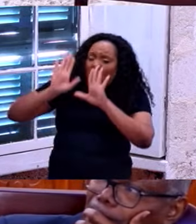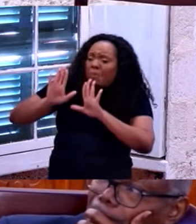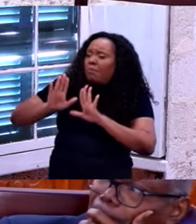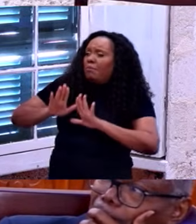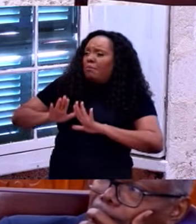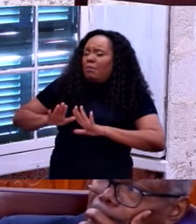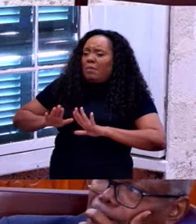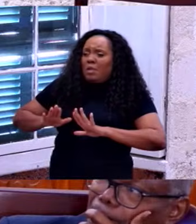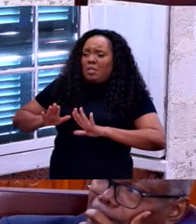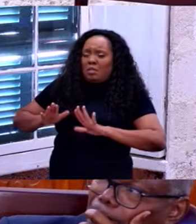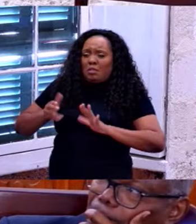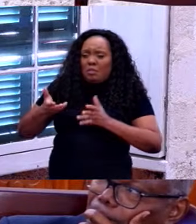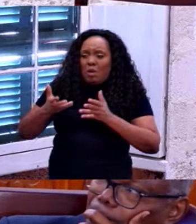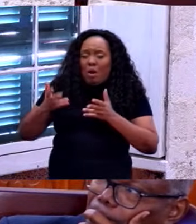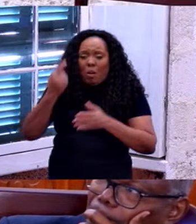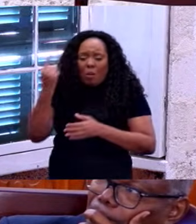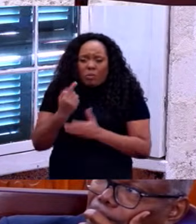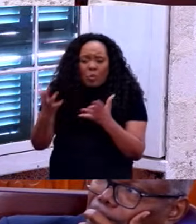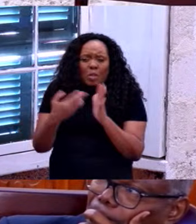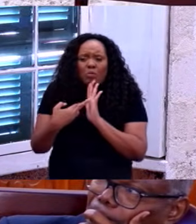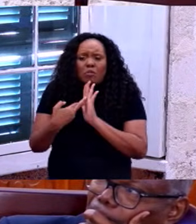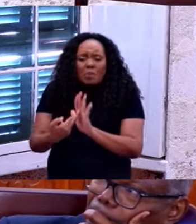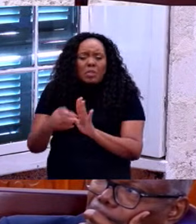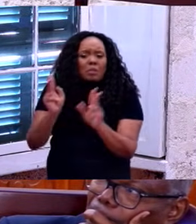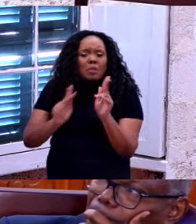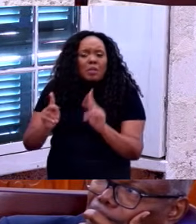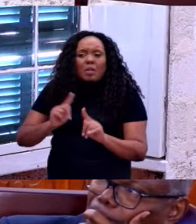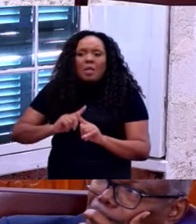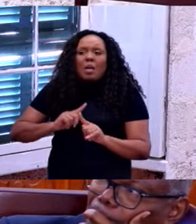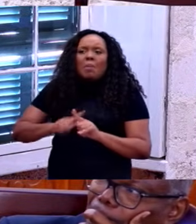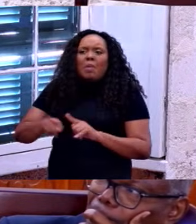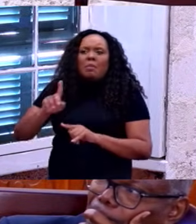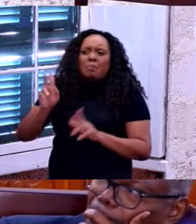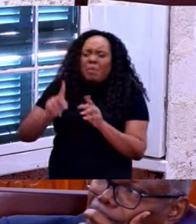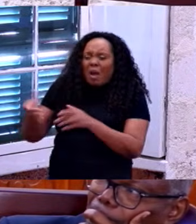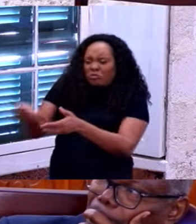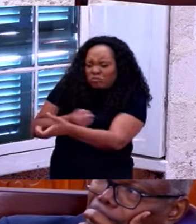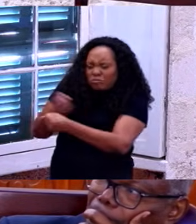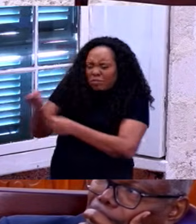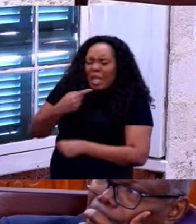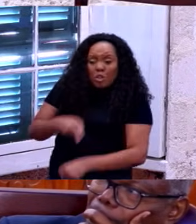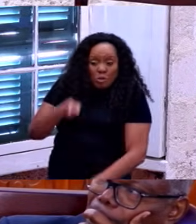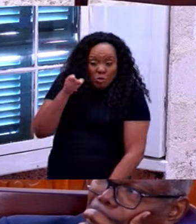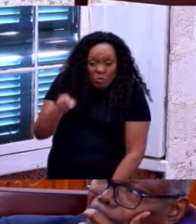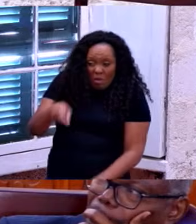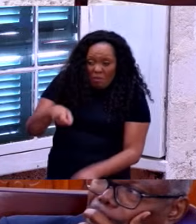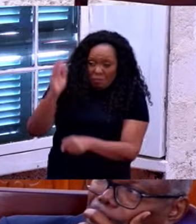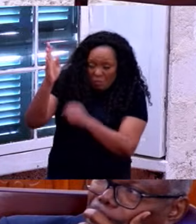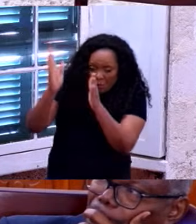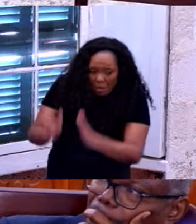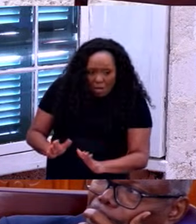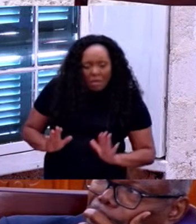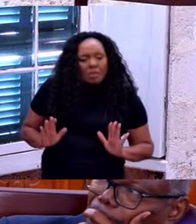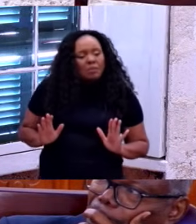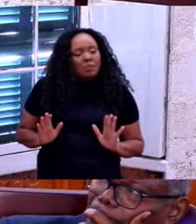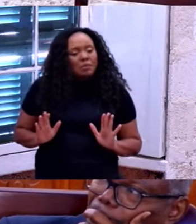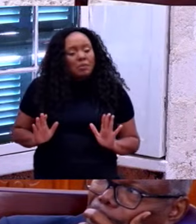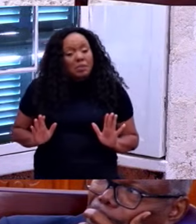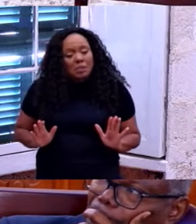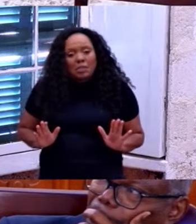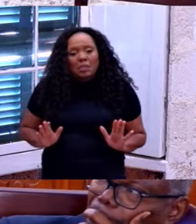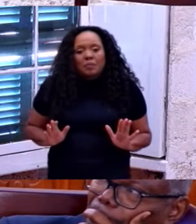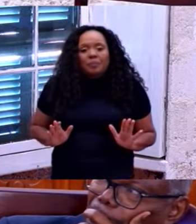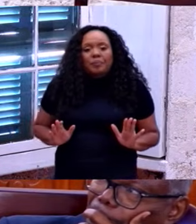have a tremendous amount to contribute to national discourse, that you would want